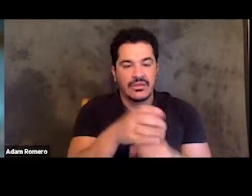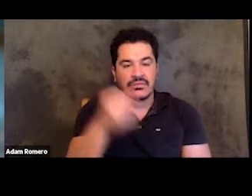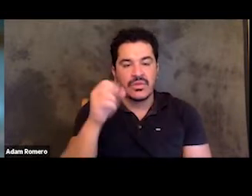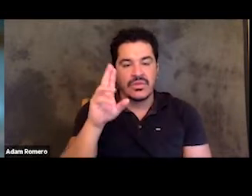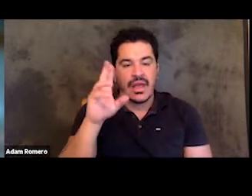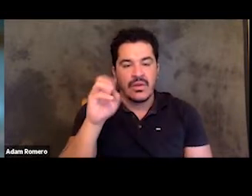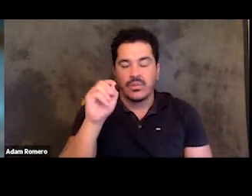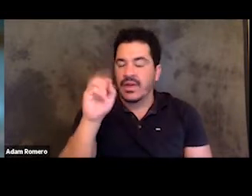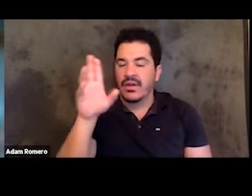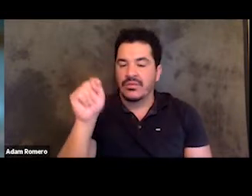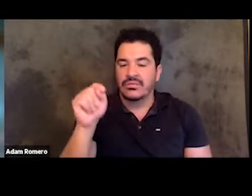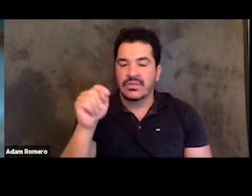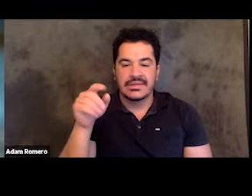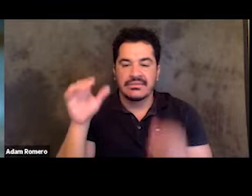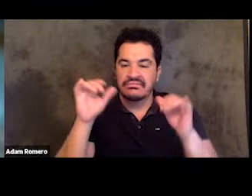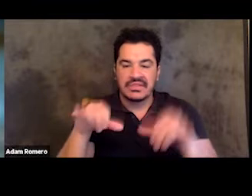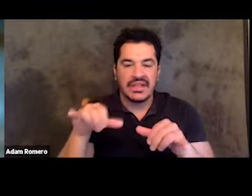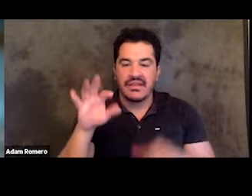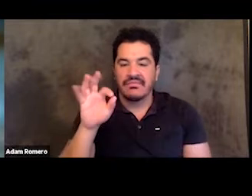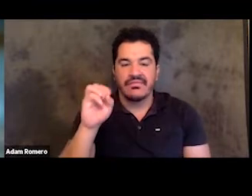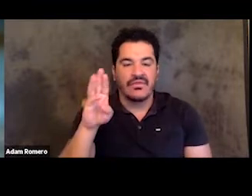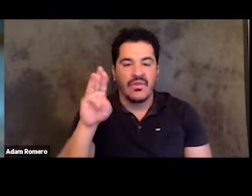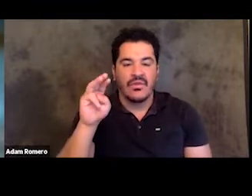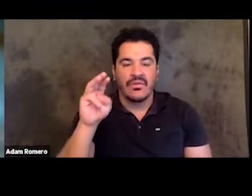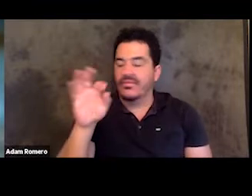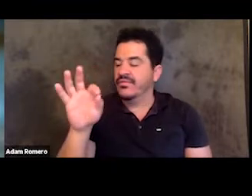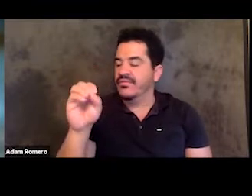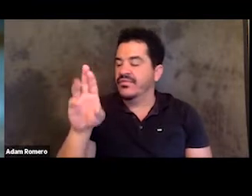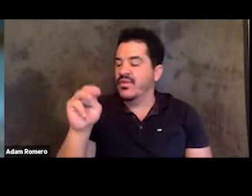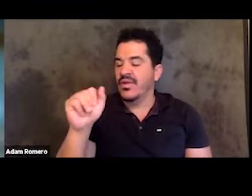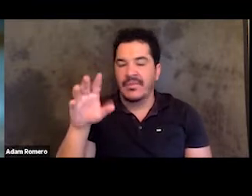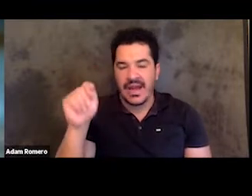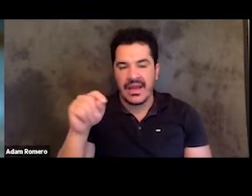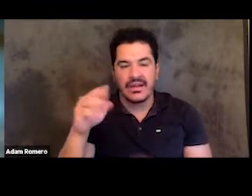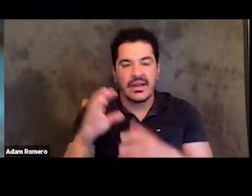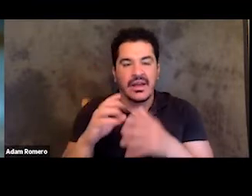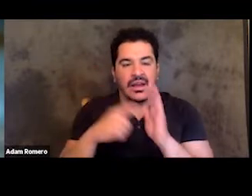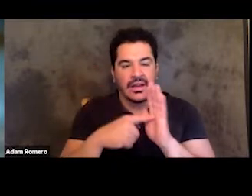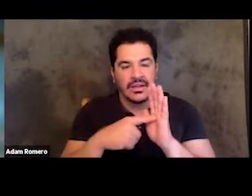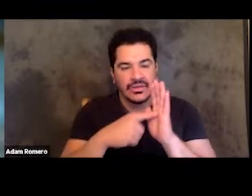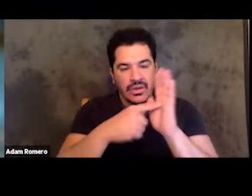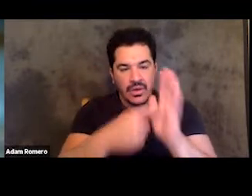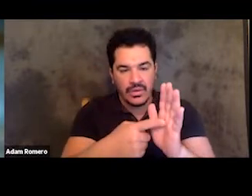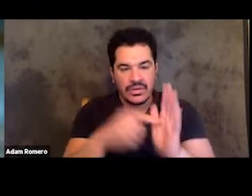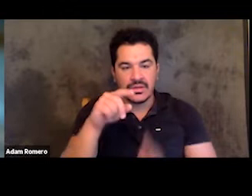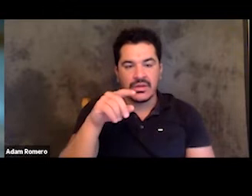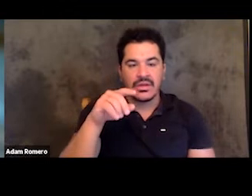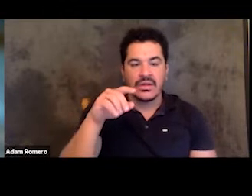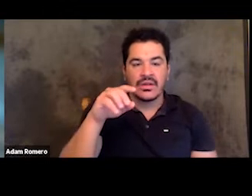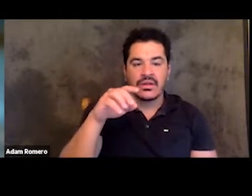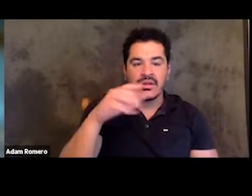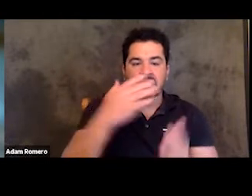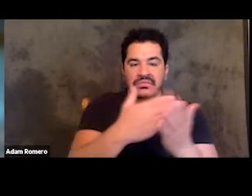format, and it's a table that shows the linkages of the dimensions of well-being with the positive youth development domains and then